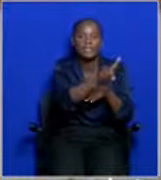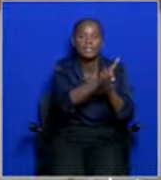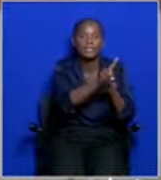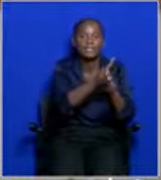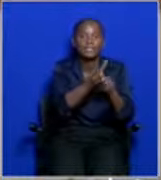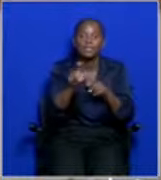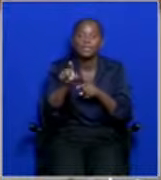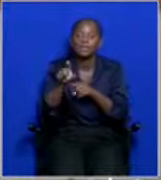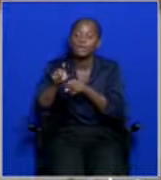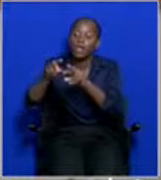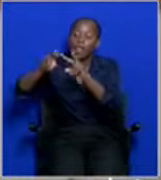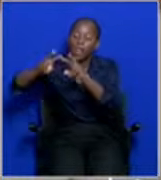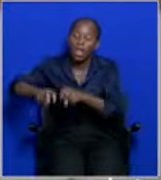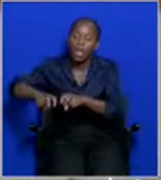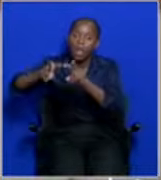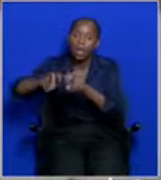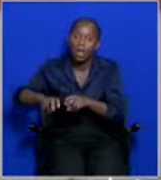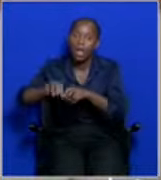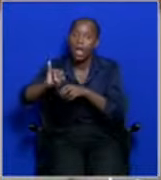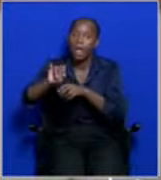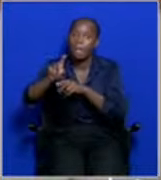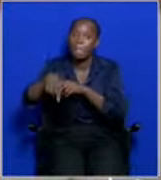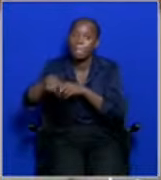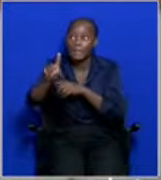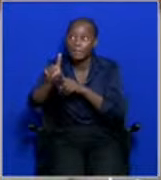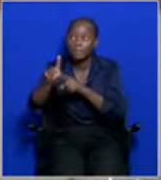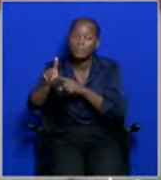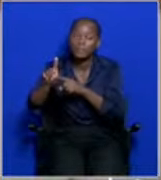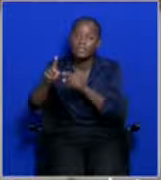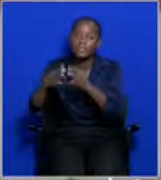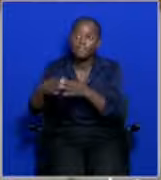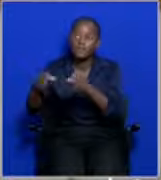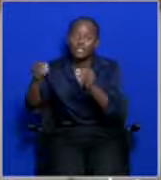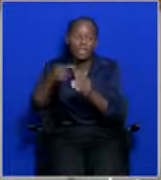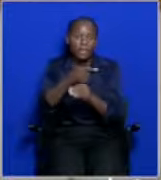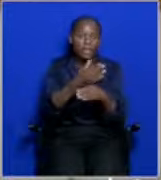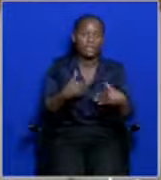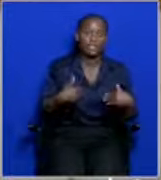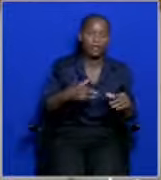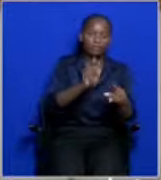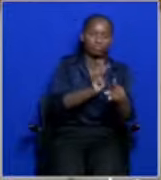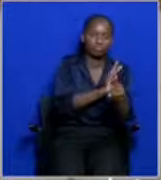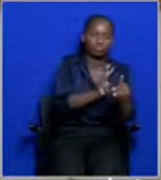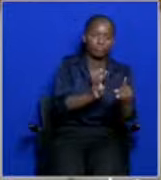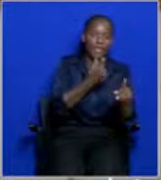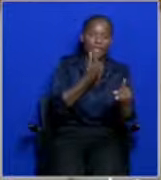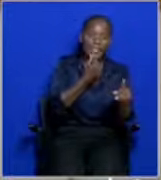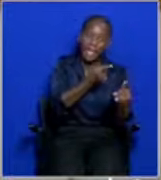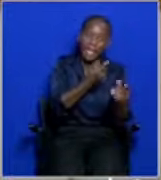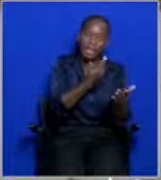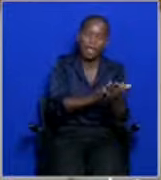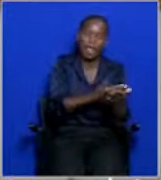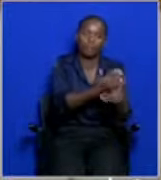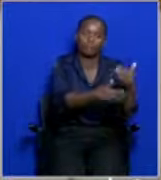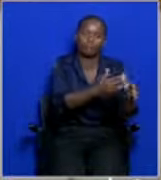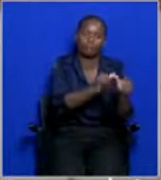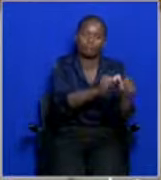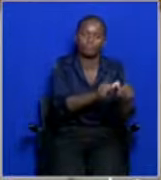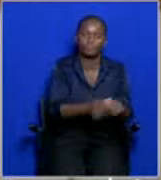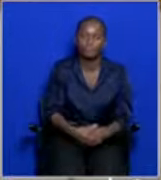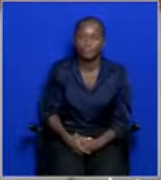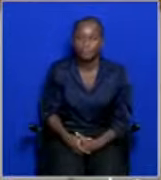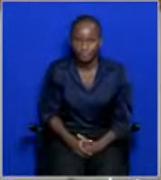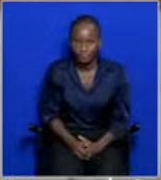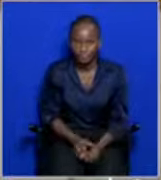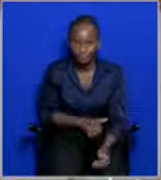internal mechanisms to start disciplinary investigations. You remember that? Yes, I remember. Okay, we had just run ahead. Now we need to go back to where